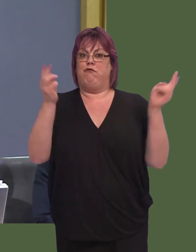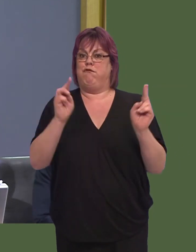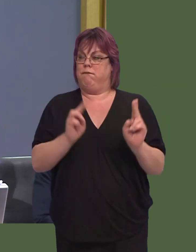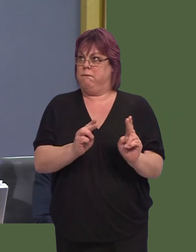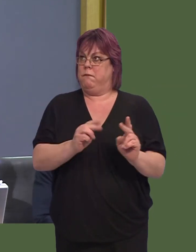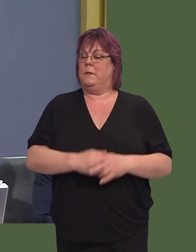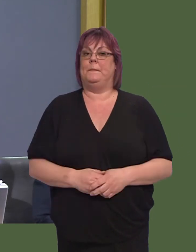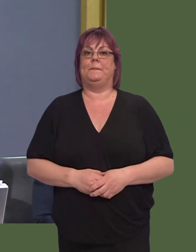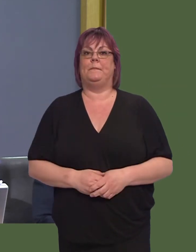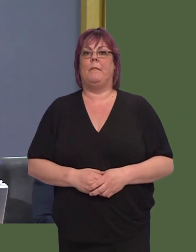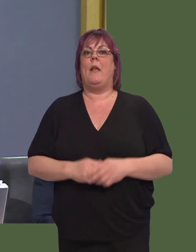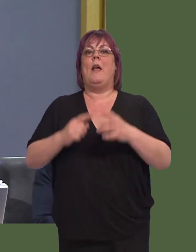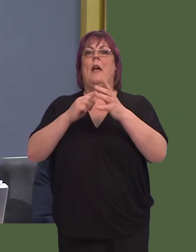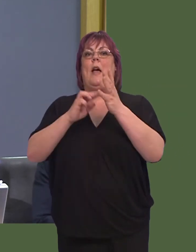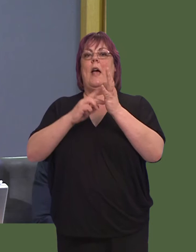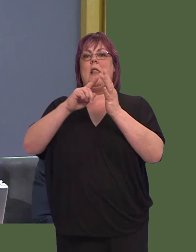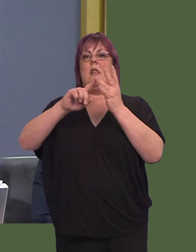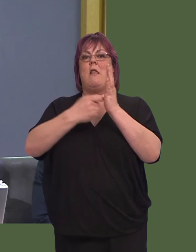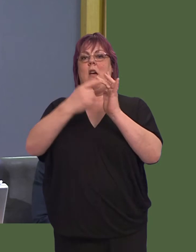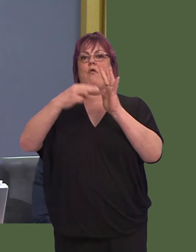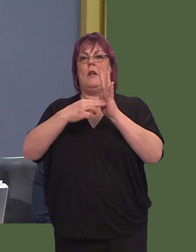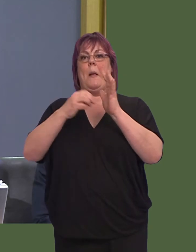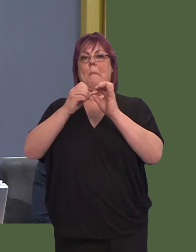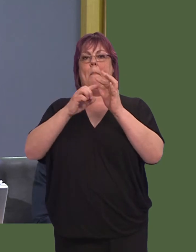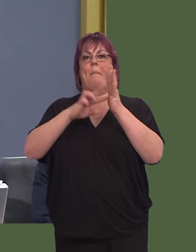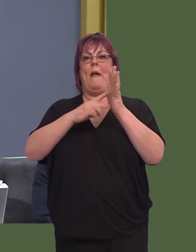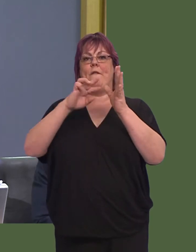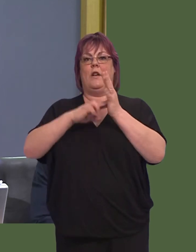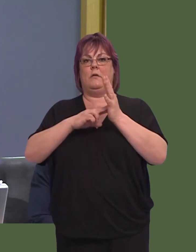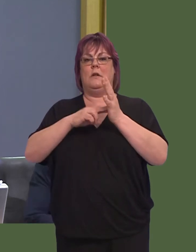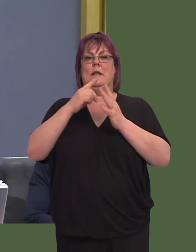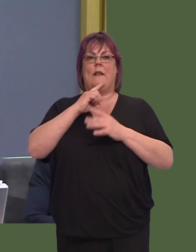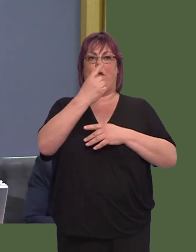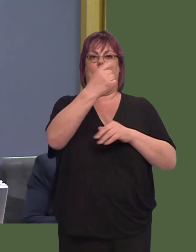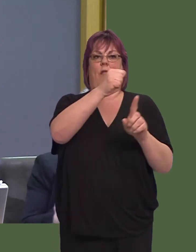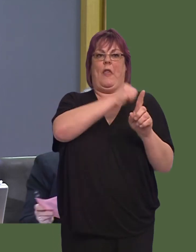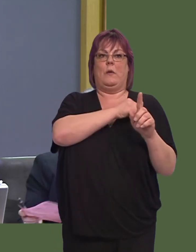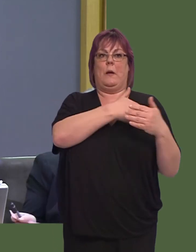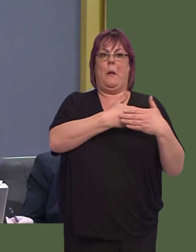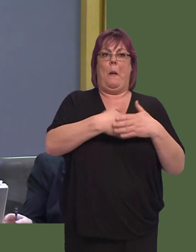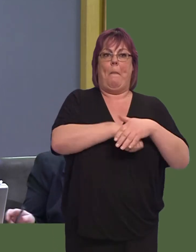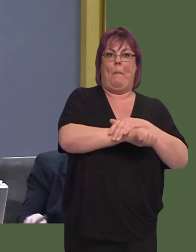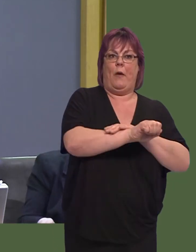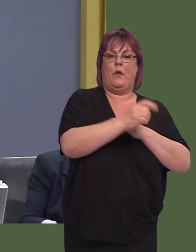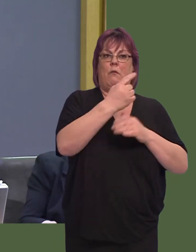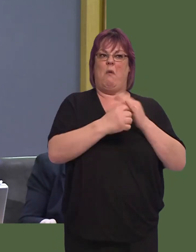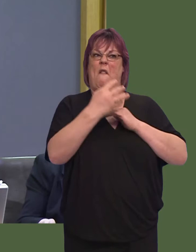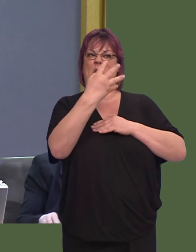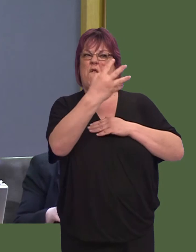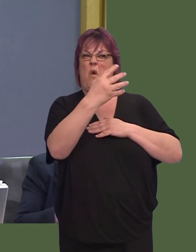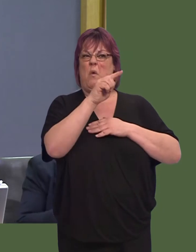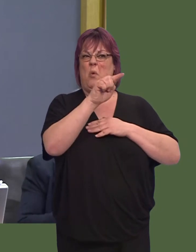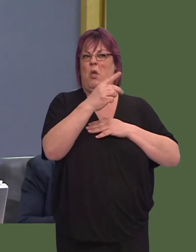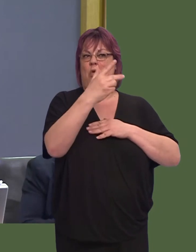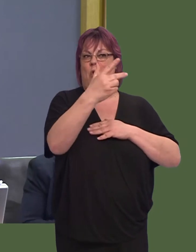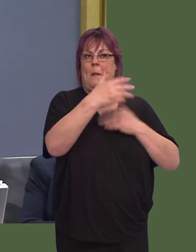year. The stillbirth rate in the Nairn Bevan Health Board last year was 4.3 per 1,000 births, notably lower than a